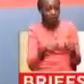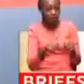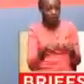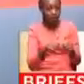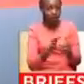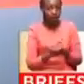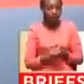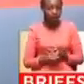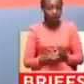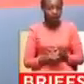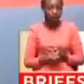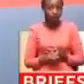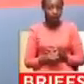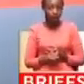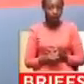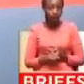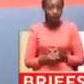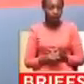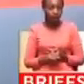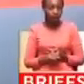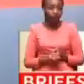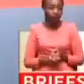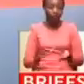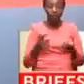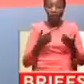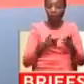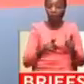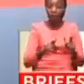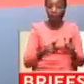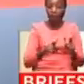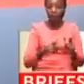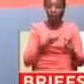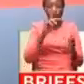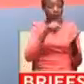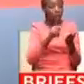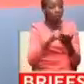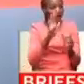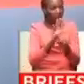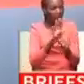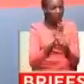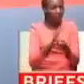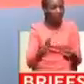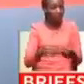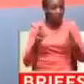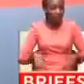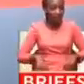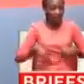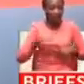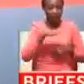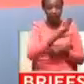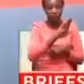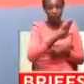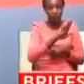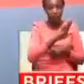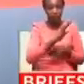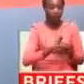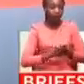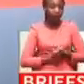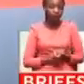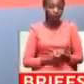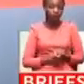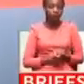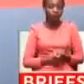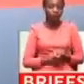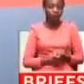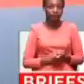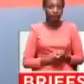world, which are vanity. But it costs you everything. It costs you your soul, you see. So people are willing to give up their souls in